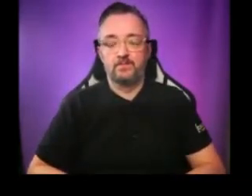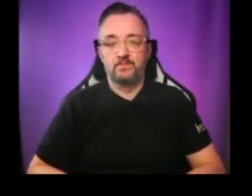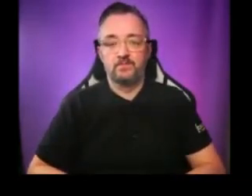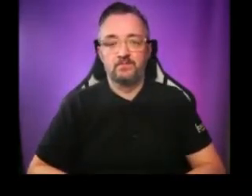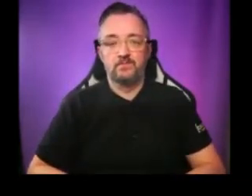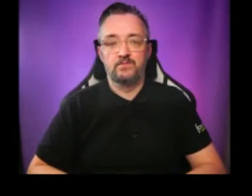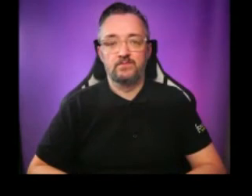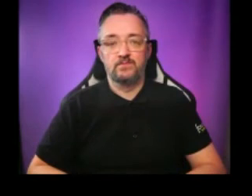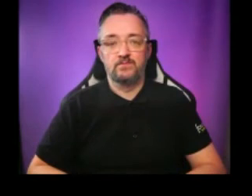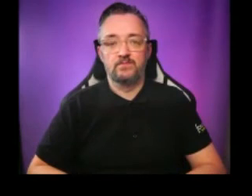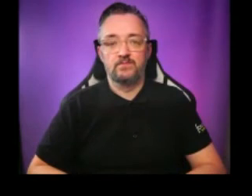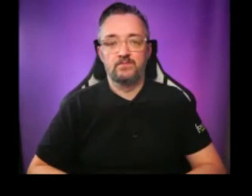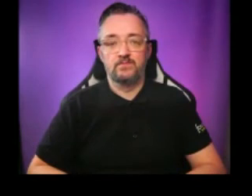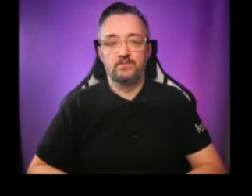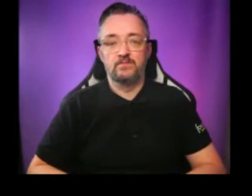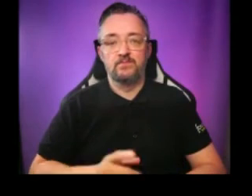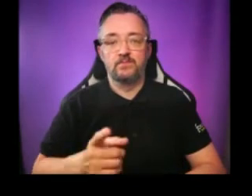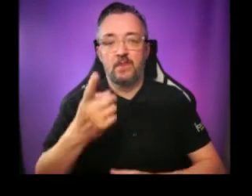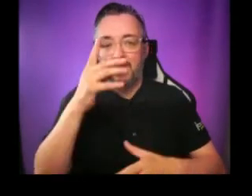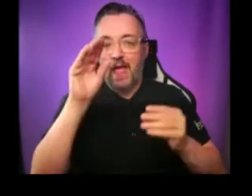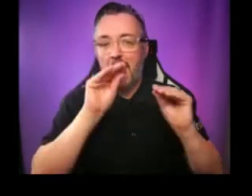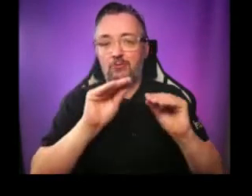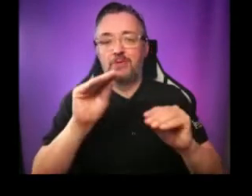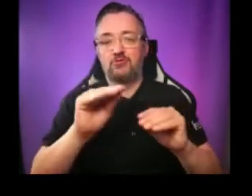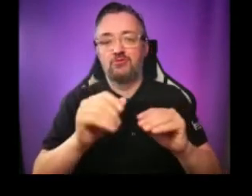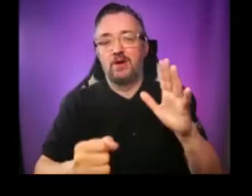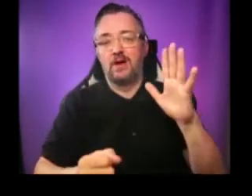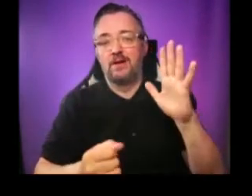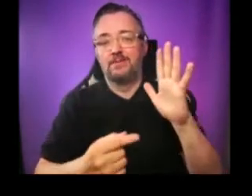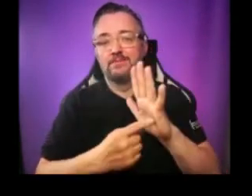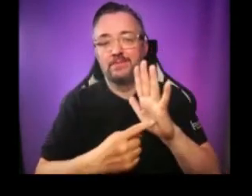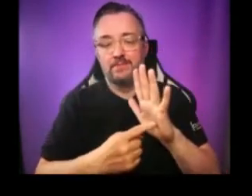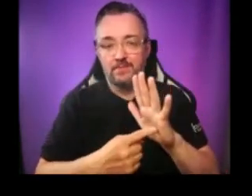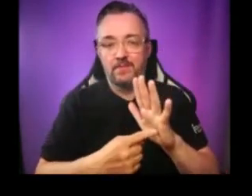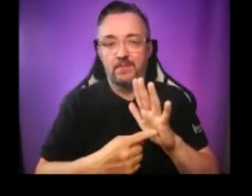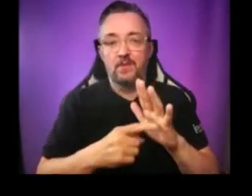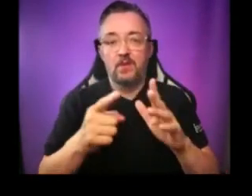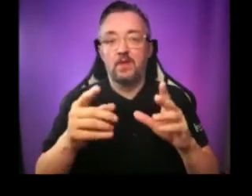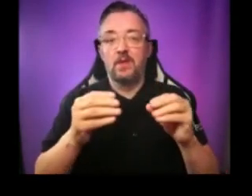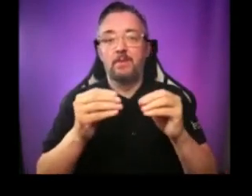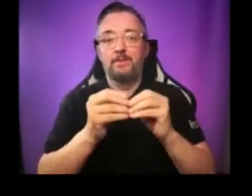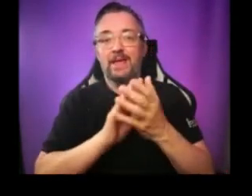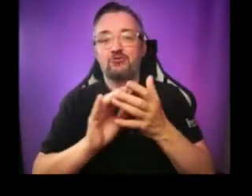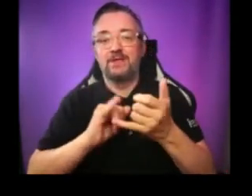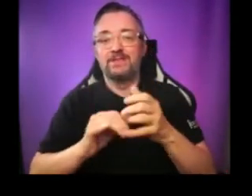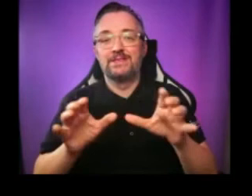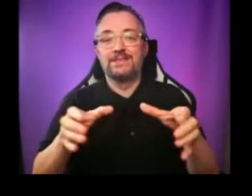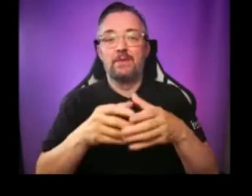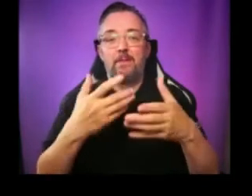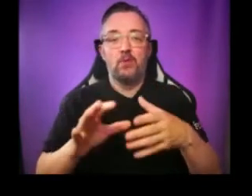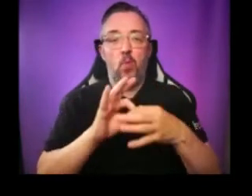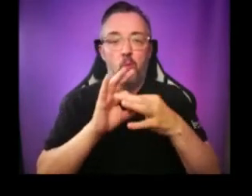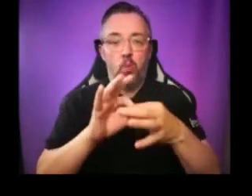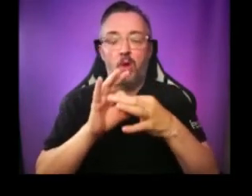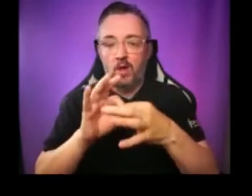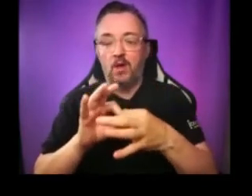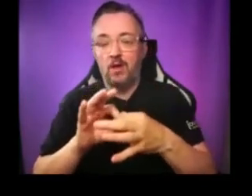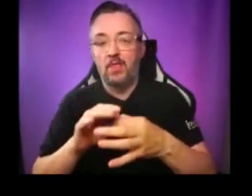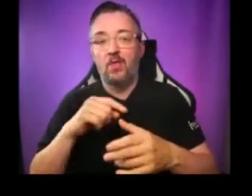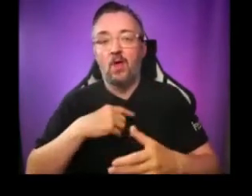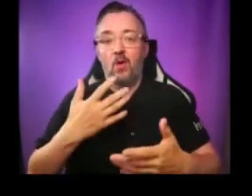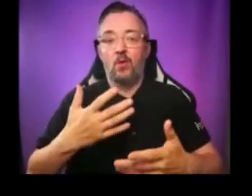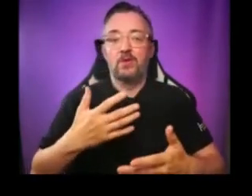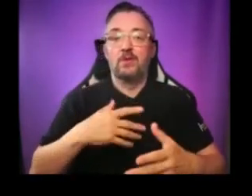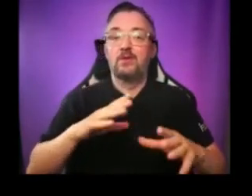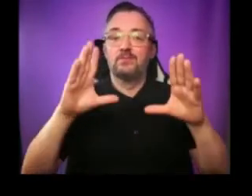So again, education is a critical pillar in all of this, and something that the BHS team have been working on, and which leads me to close off by